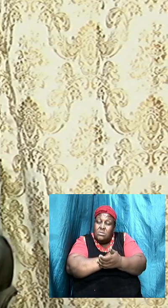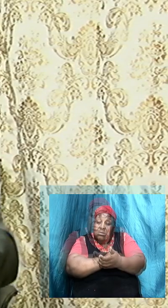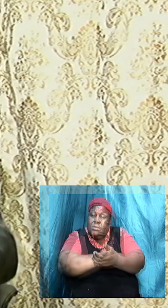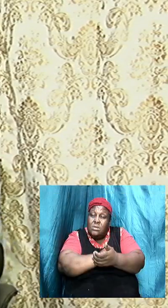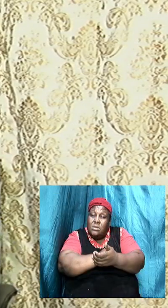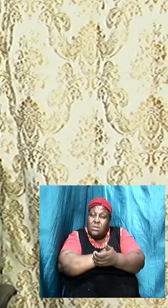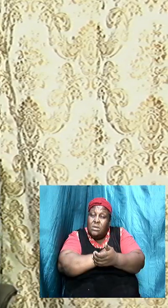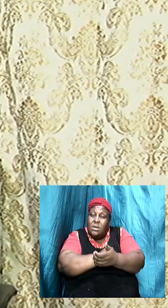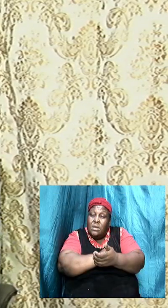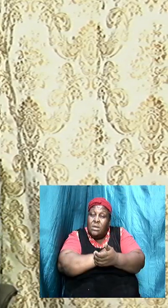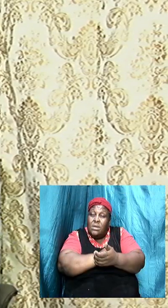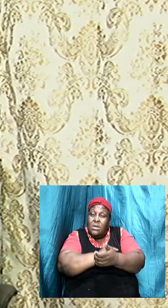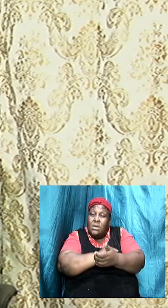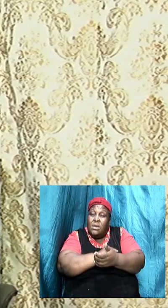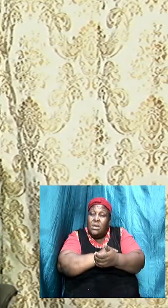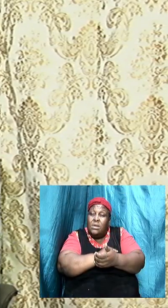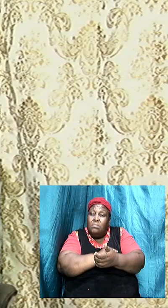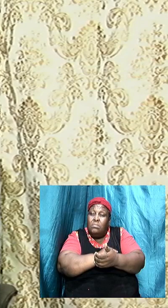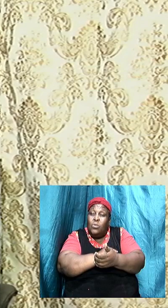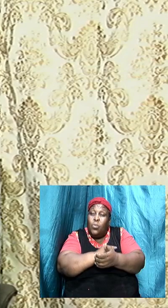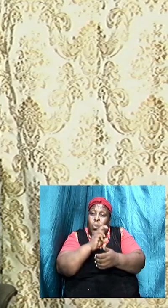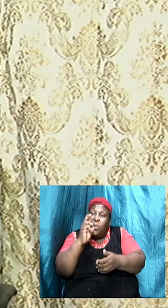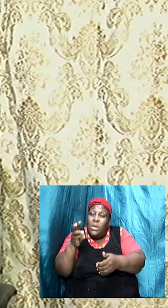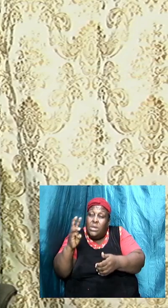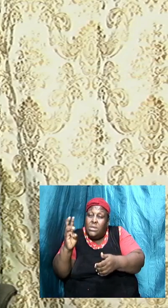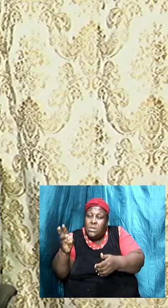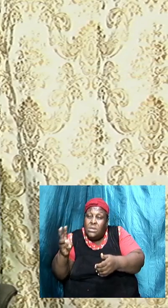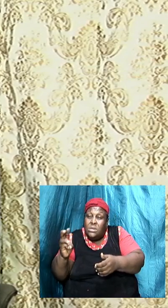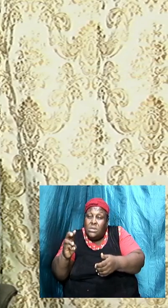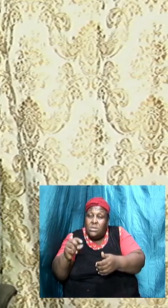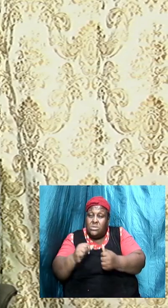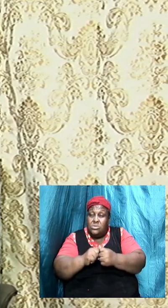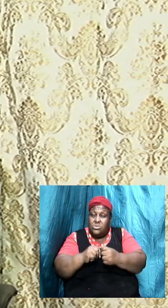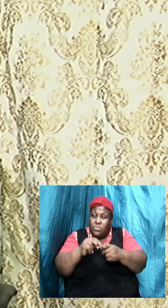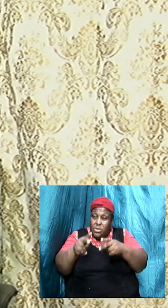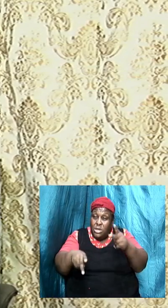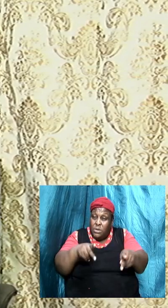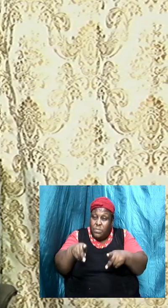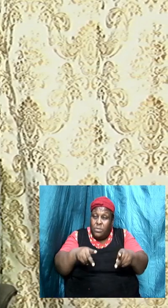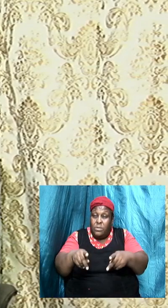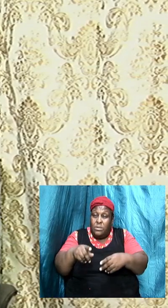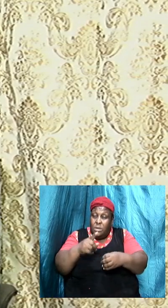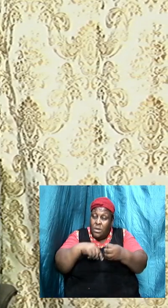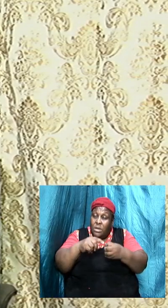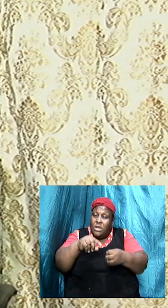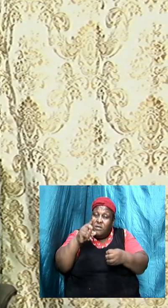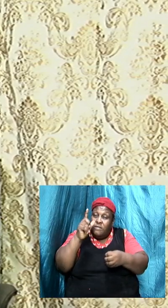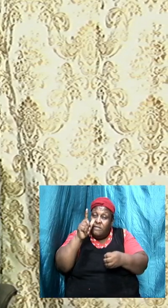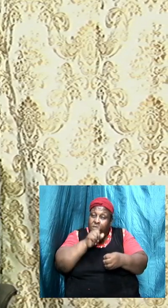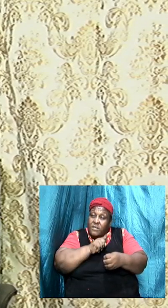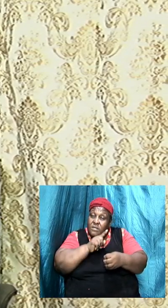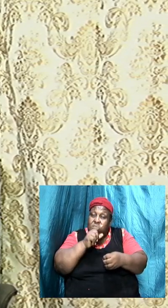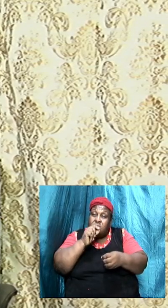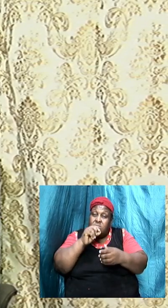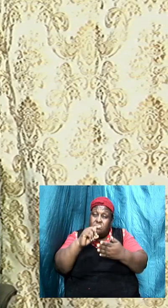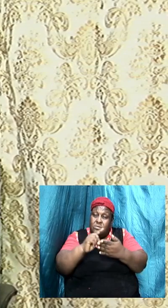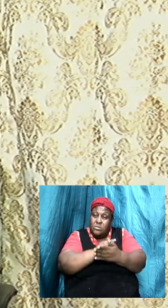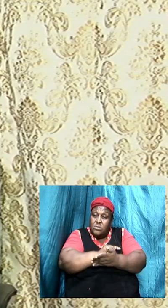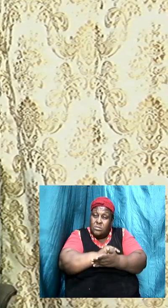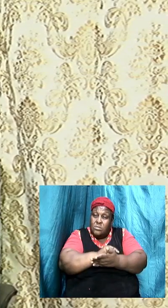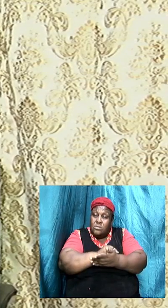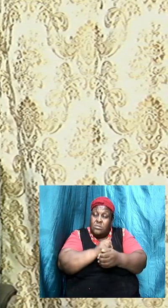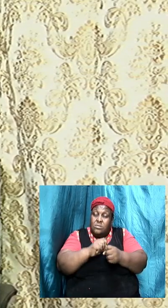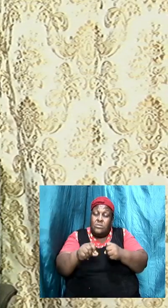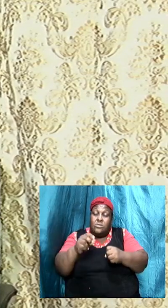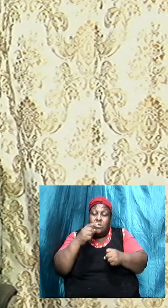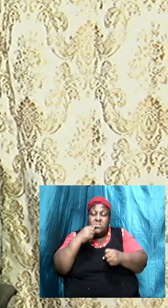And I am saying to us as children of God, I am saying to us who are looking to make it into